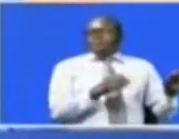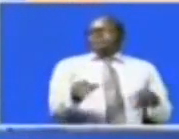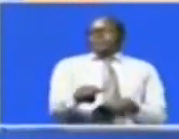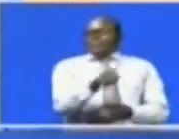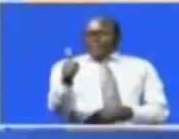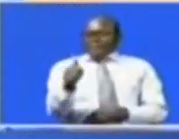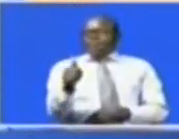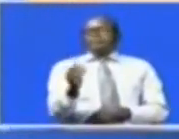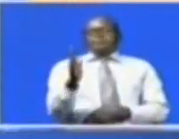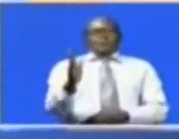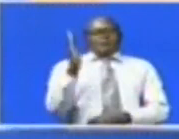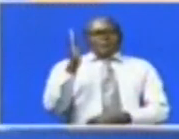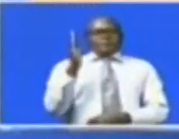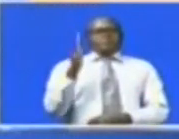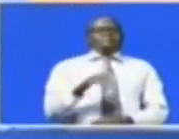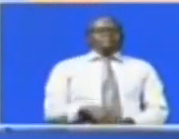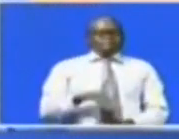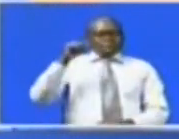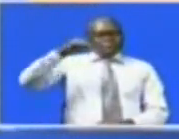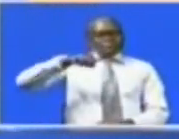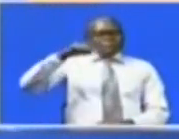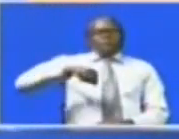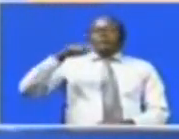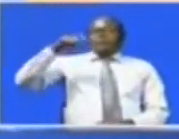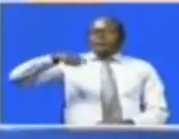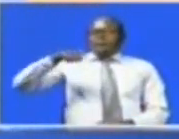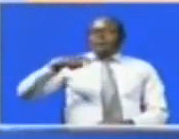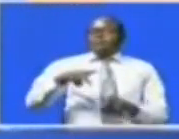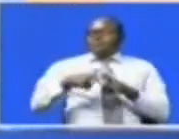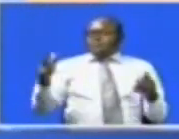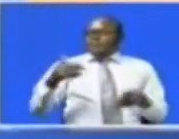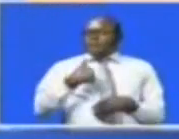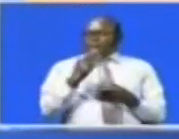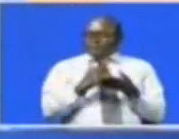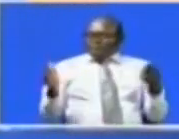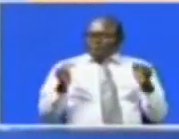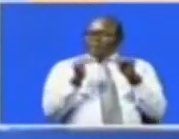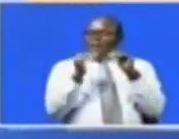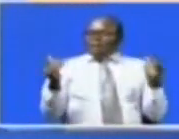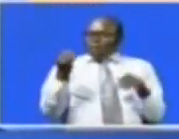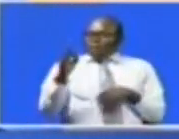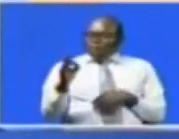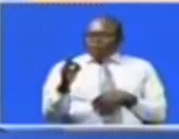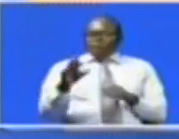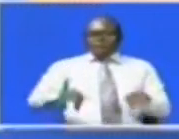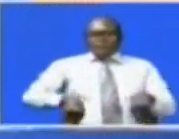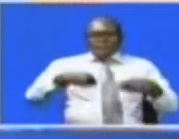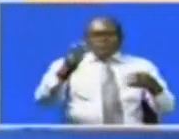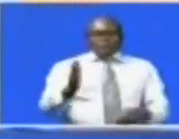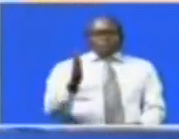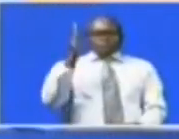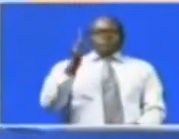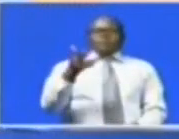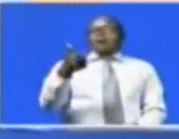come to the guards. Yes, we need to start having some level of arming to the